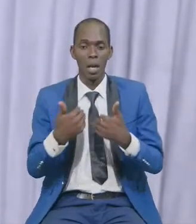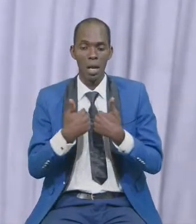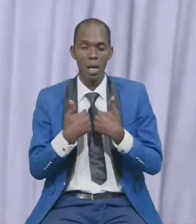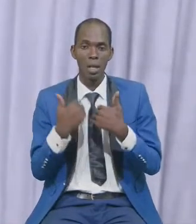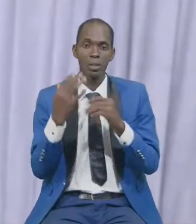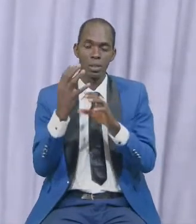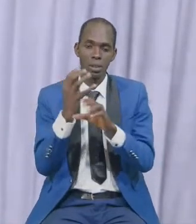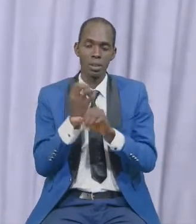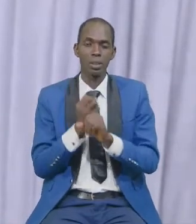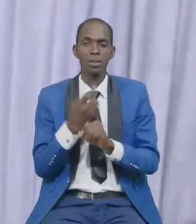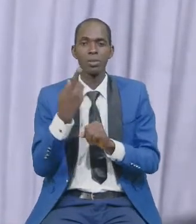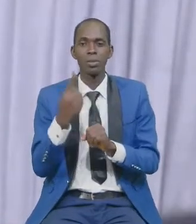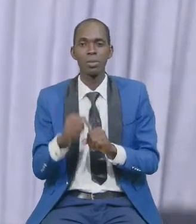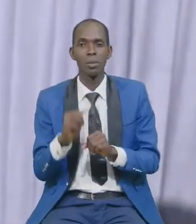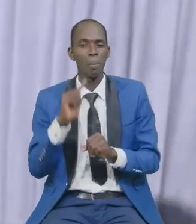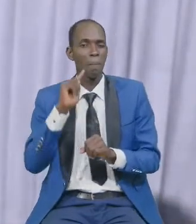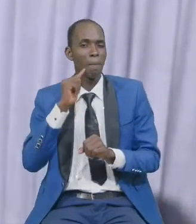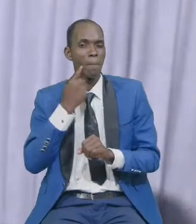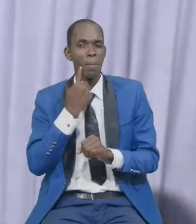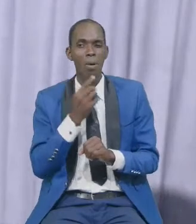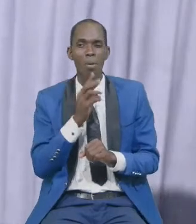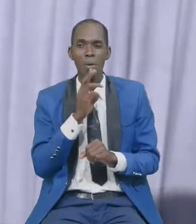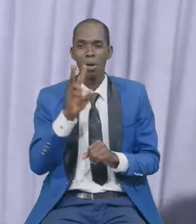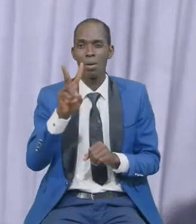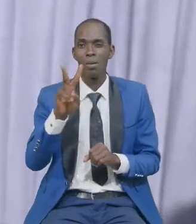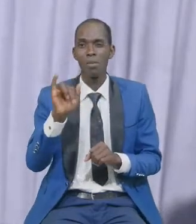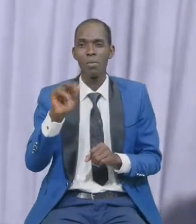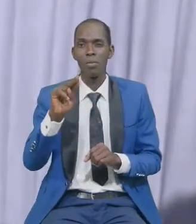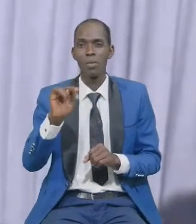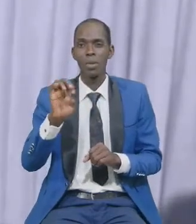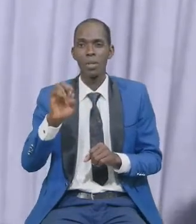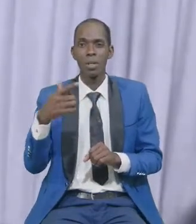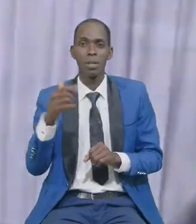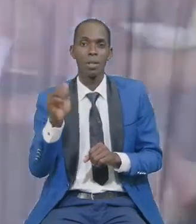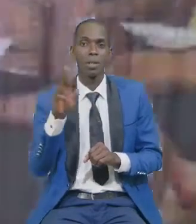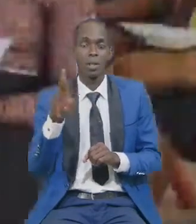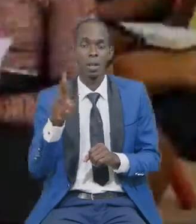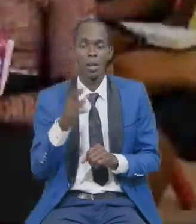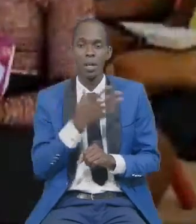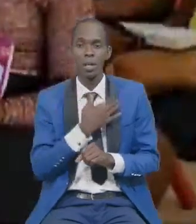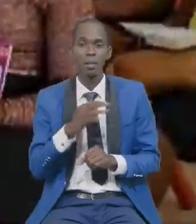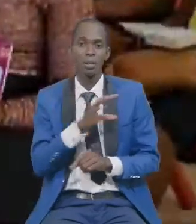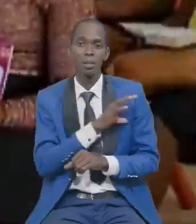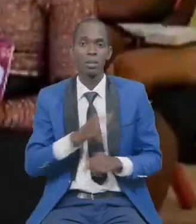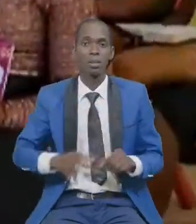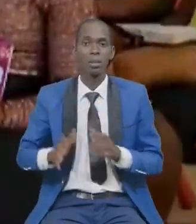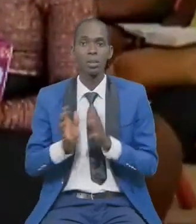the vinegar, he said, "It is finished.